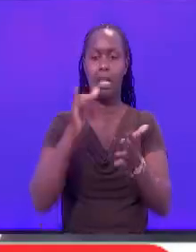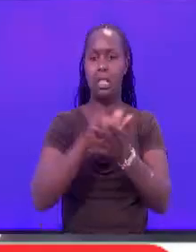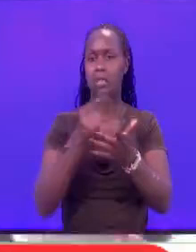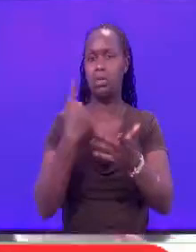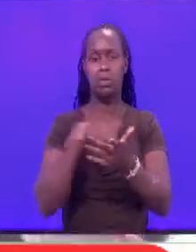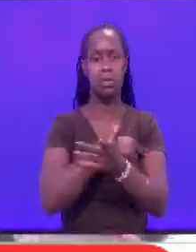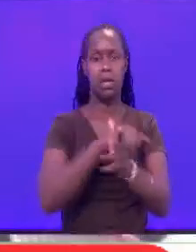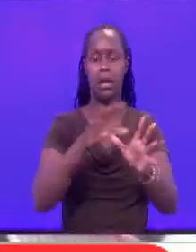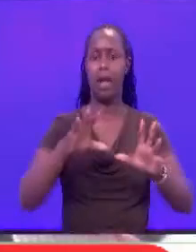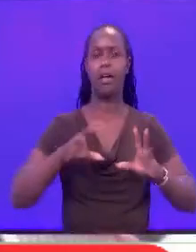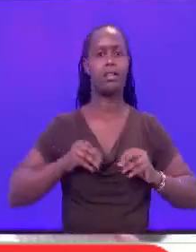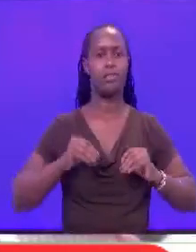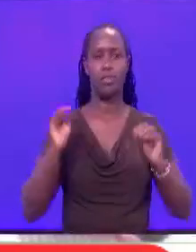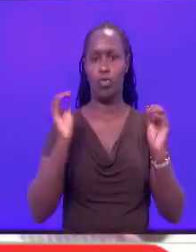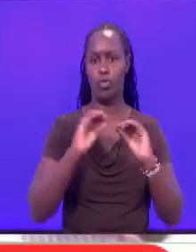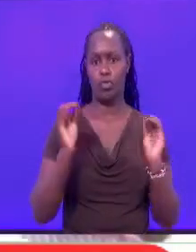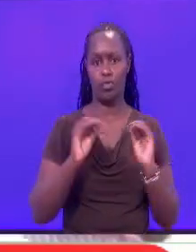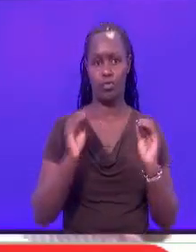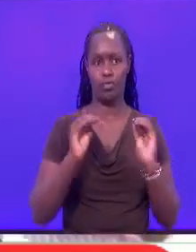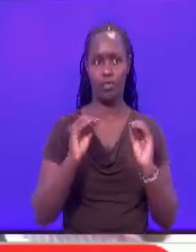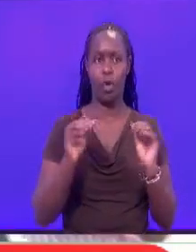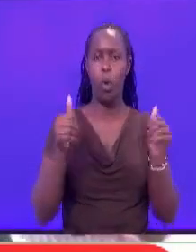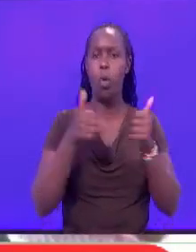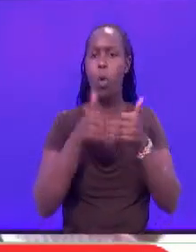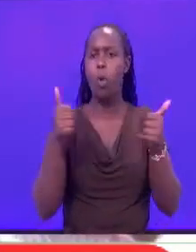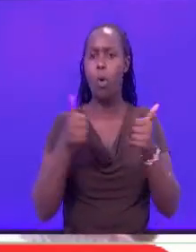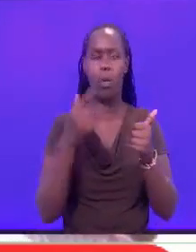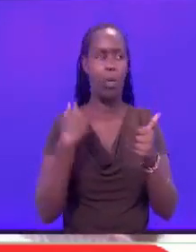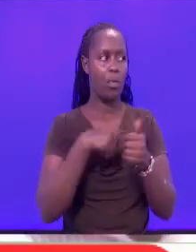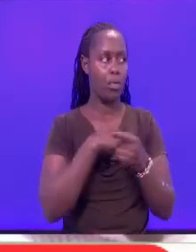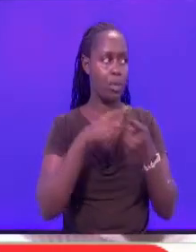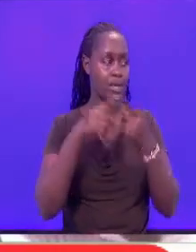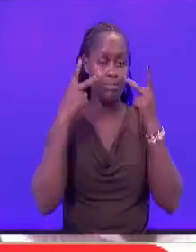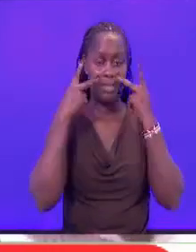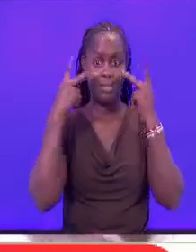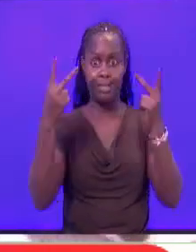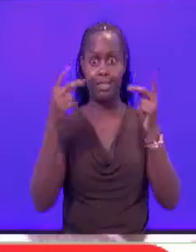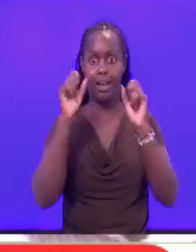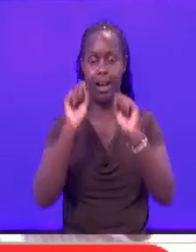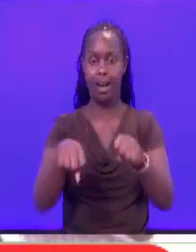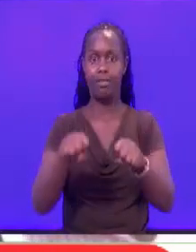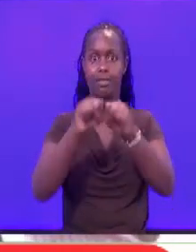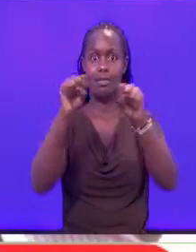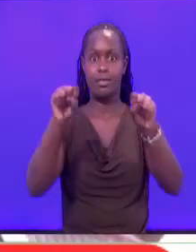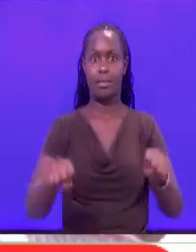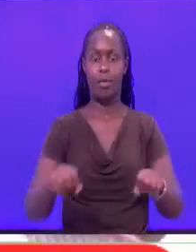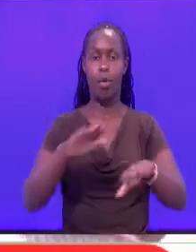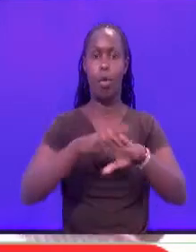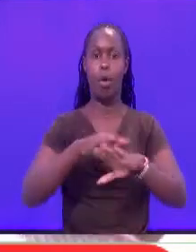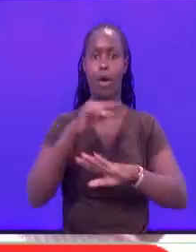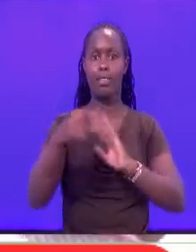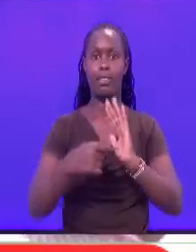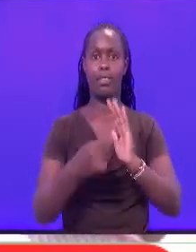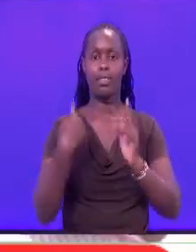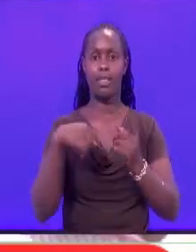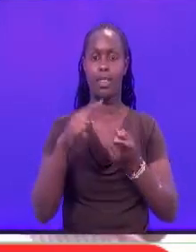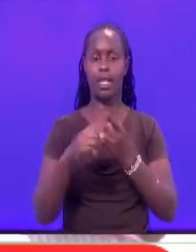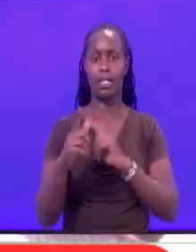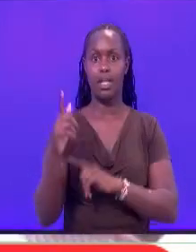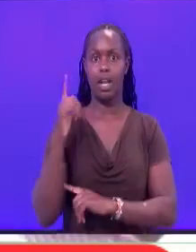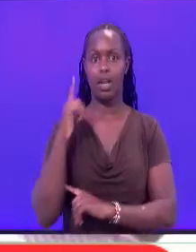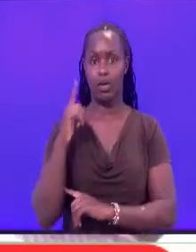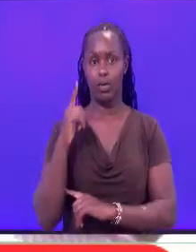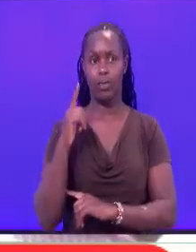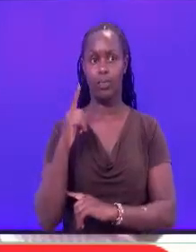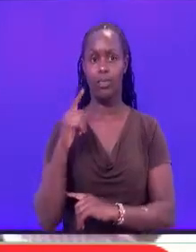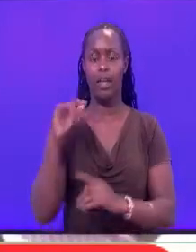halikubaliki. We can see the fingerprints of the deep state of the system on this legal